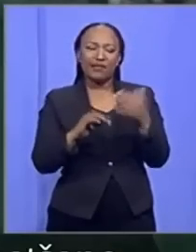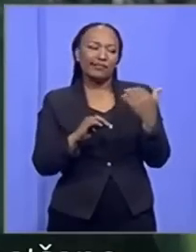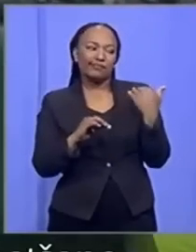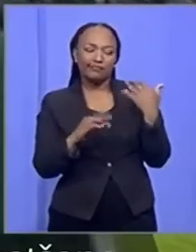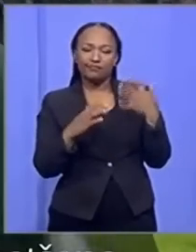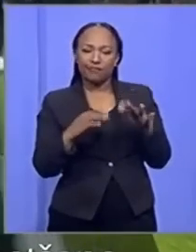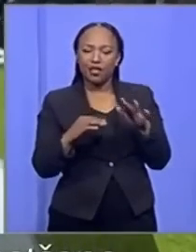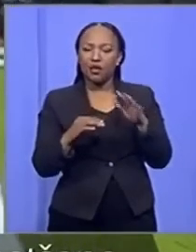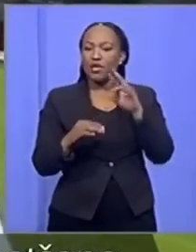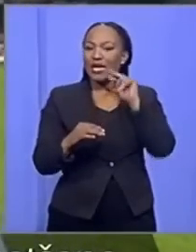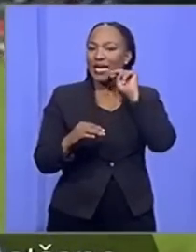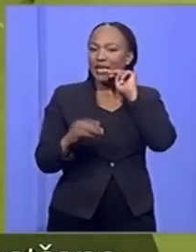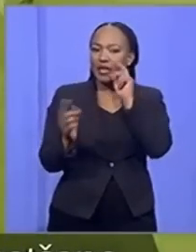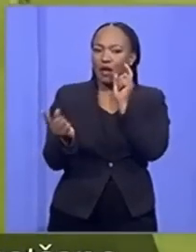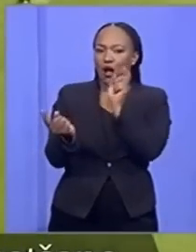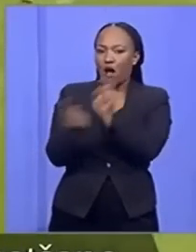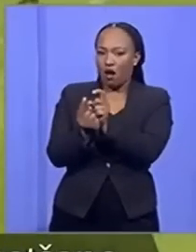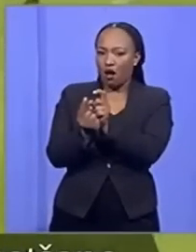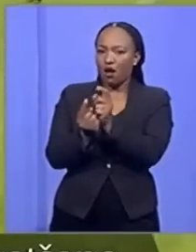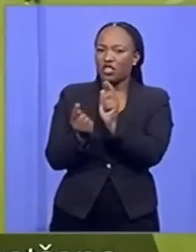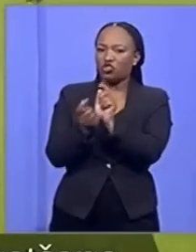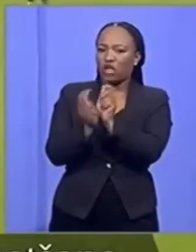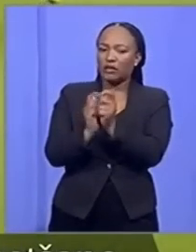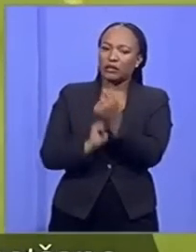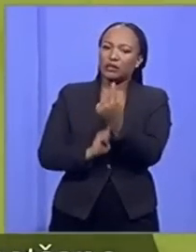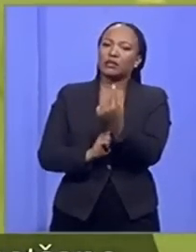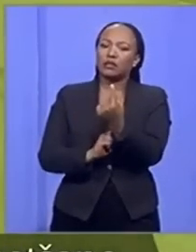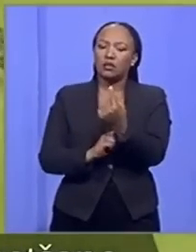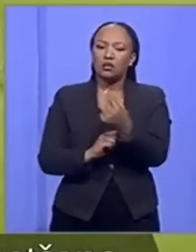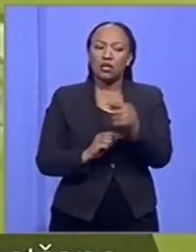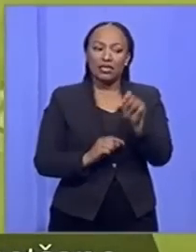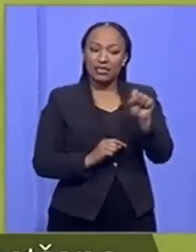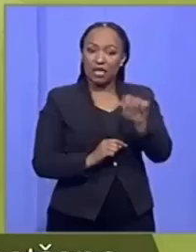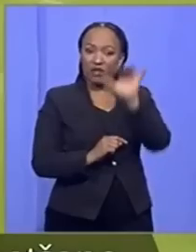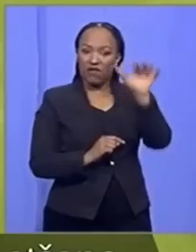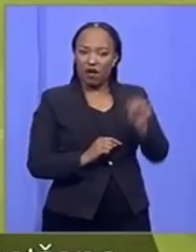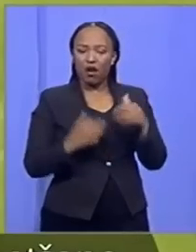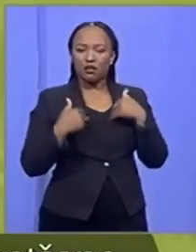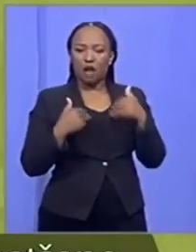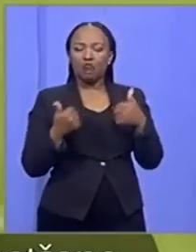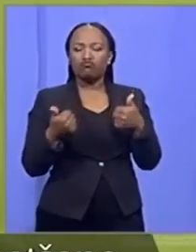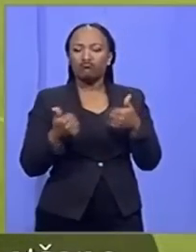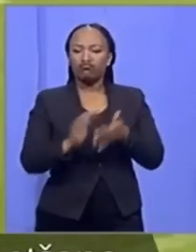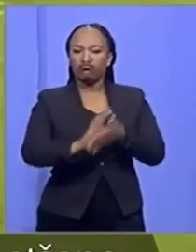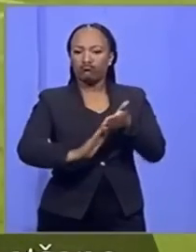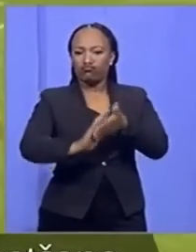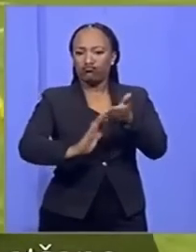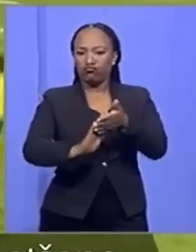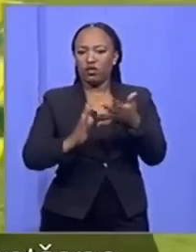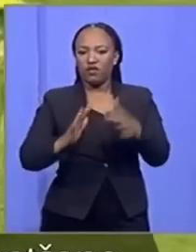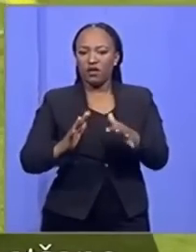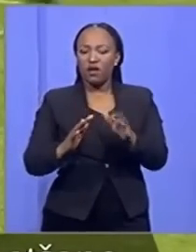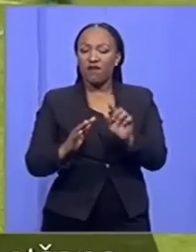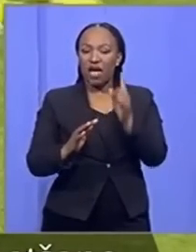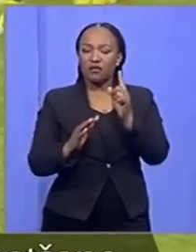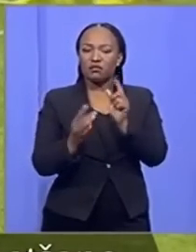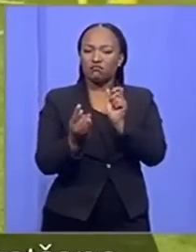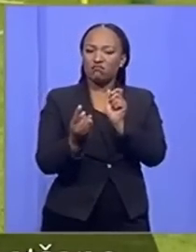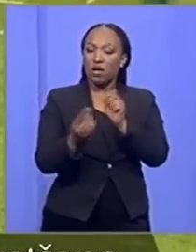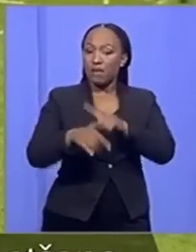le Nigeria. Afrika Borwa e thomile papadi gabotse gomme ya kgona go nwesha motsotsong wa mathomo